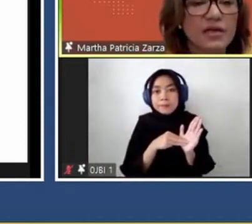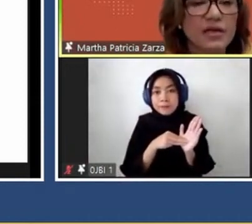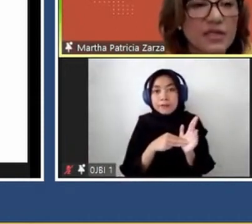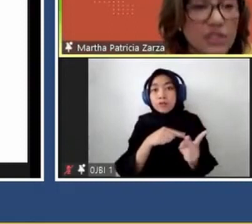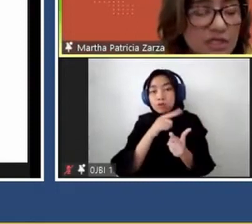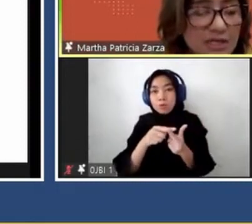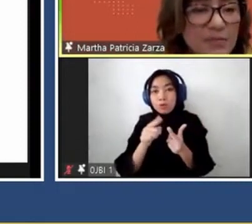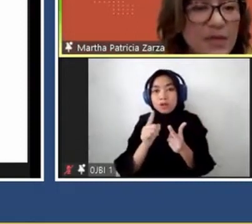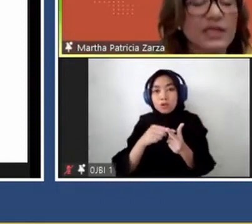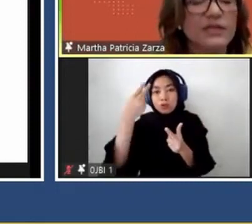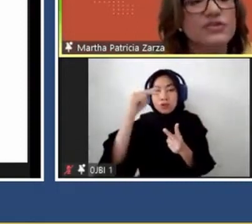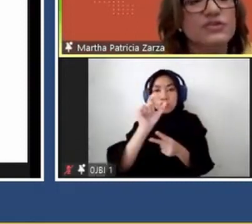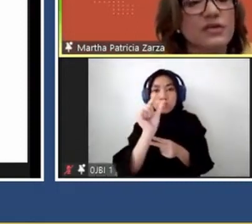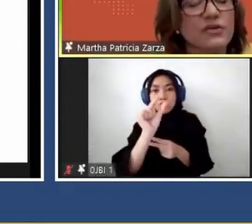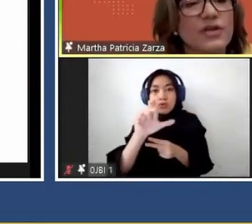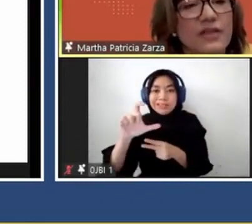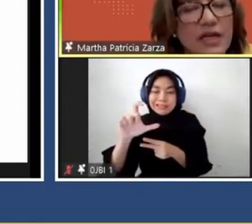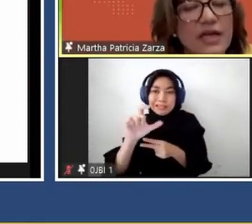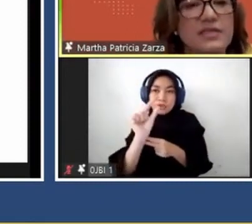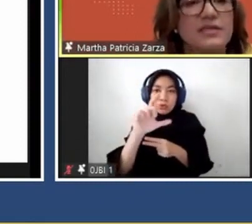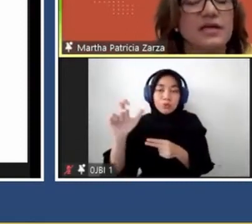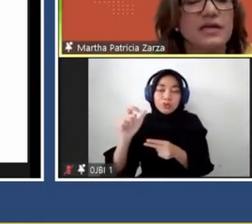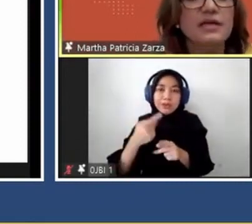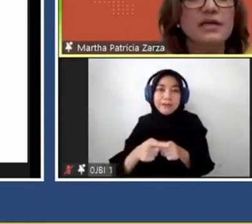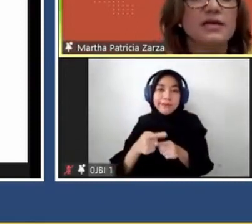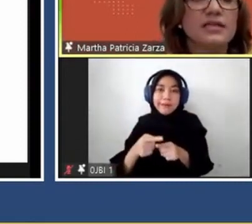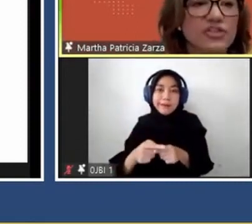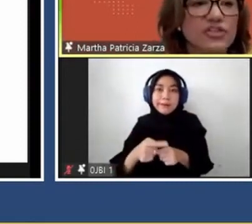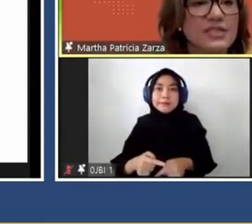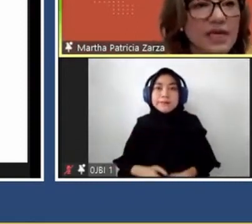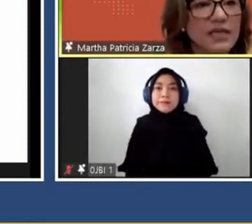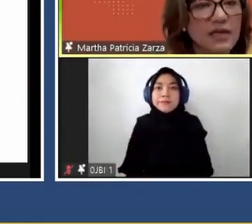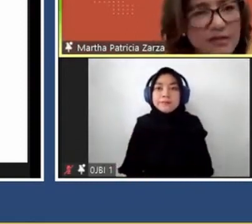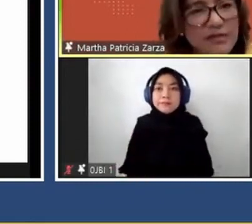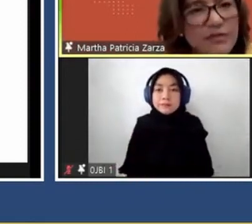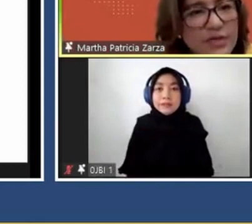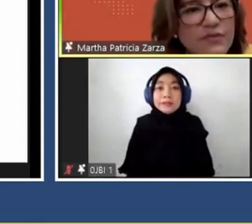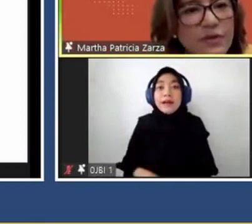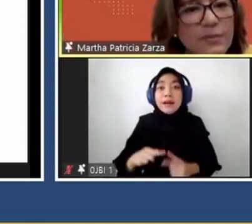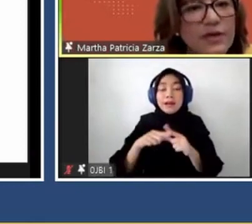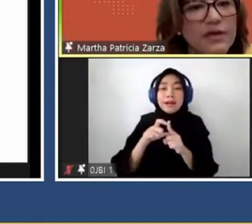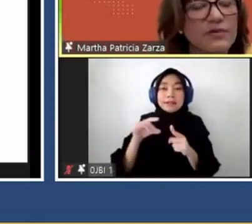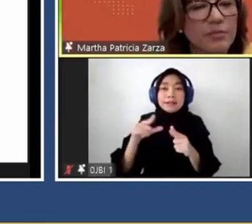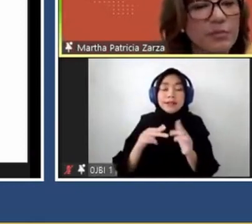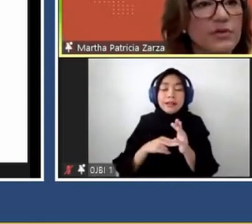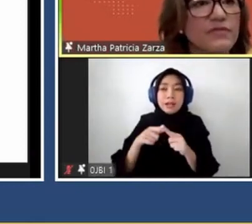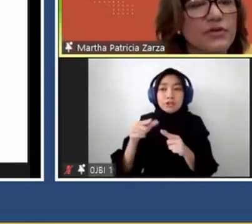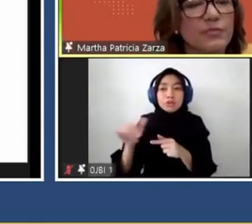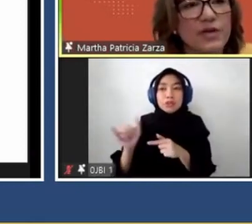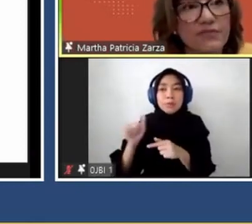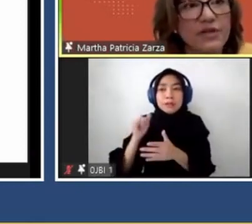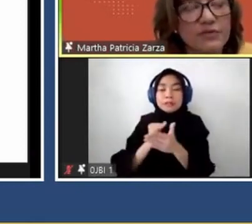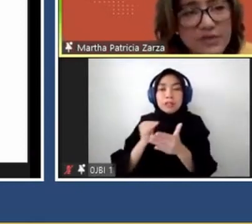the engineers mainly. Just Dr. Adriana is an industrial designer. The rest of them, of the